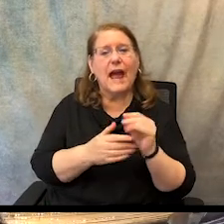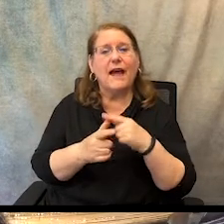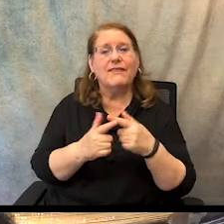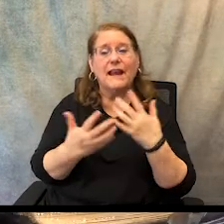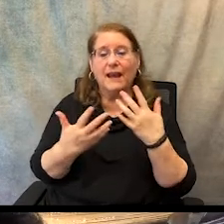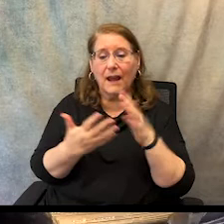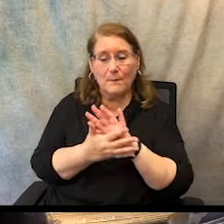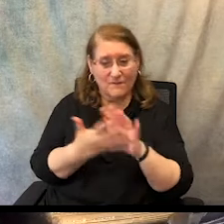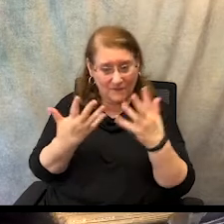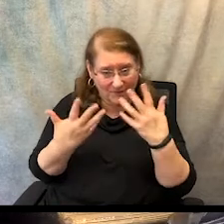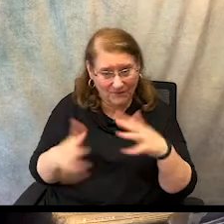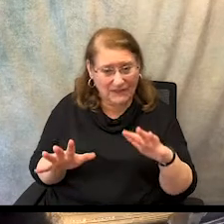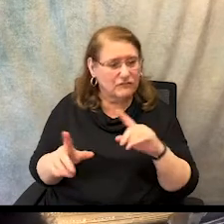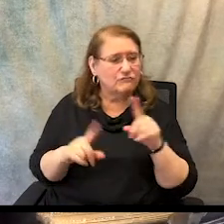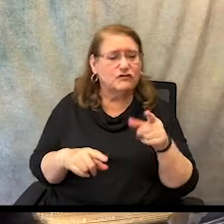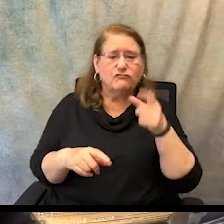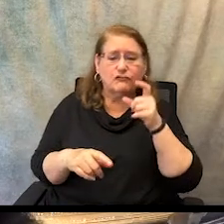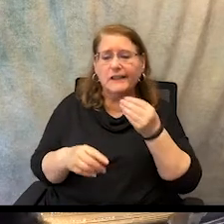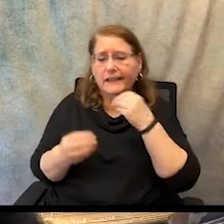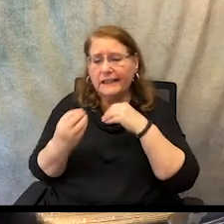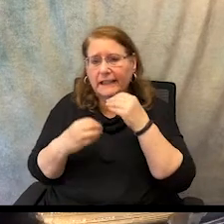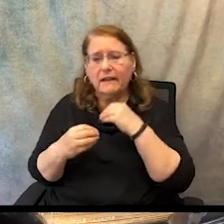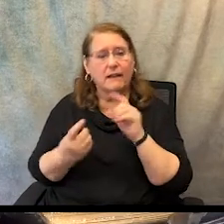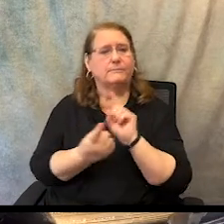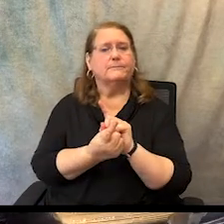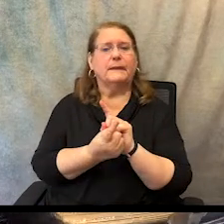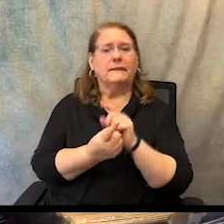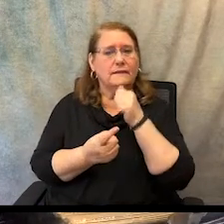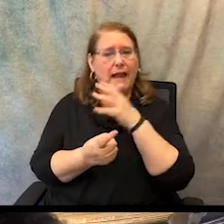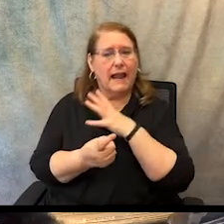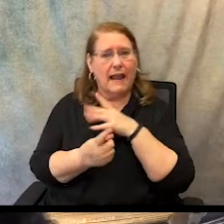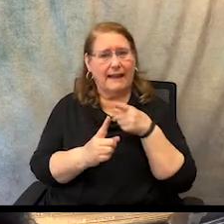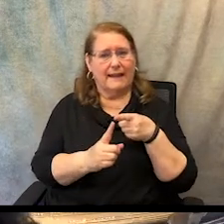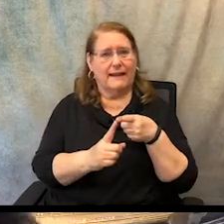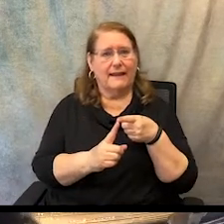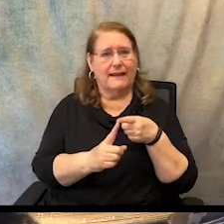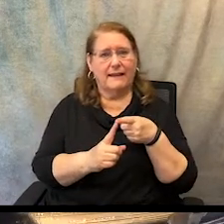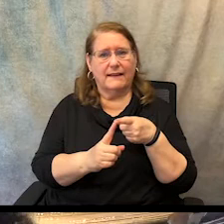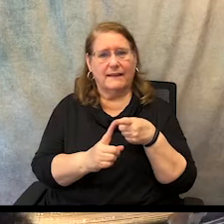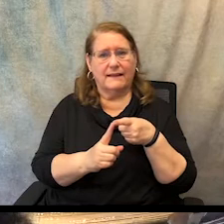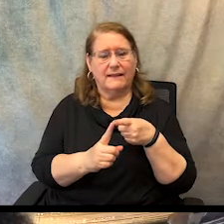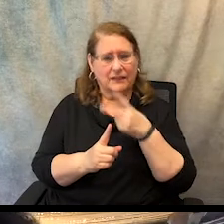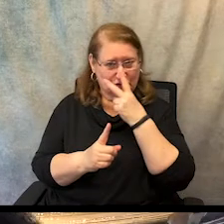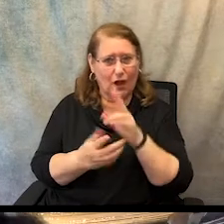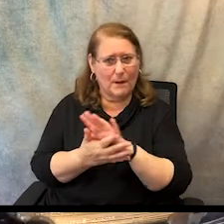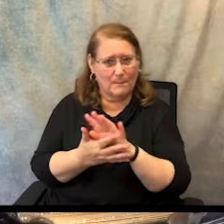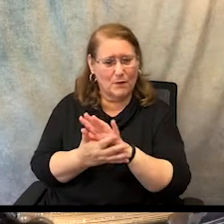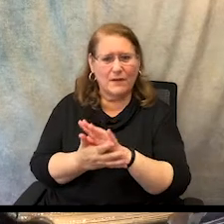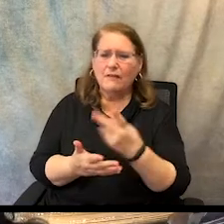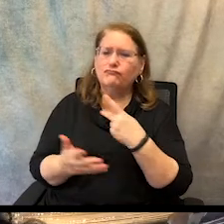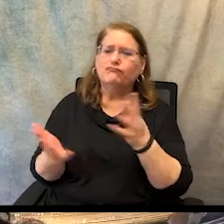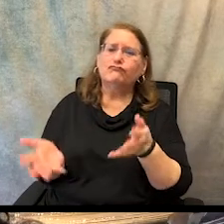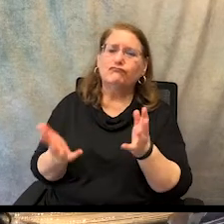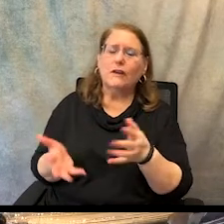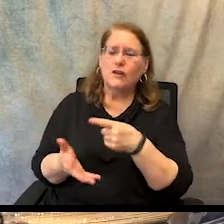I presented the movie, and then after the movie, we went somewhere to drink something, to eat something. And I met a lady, which she saw the movie